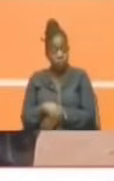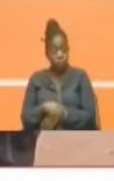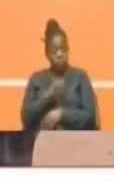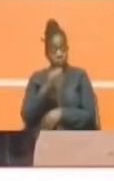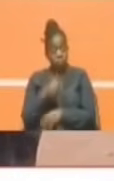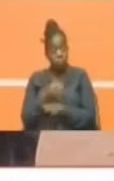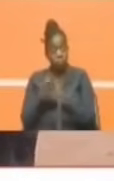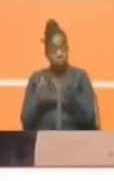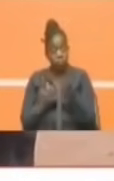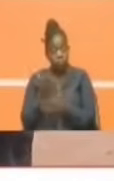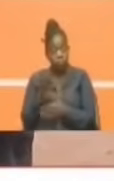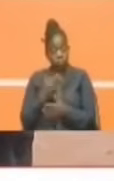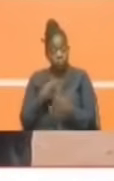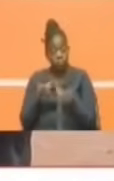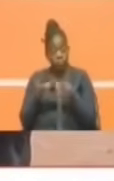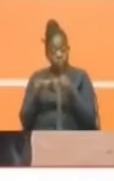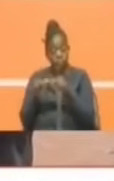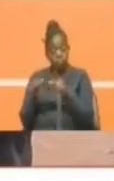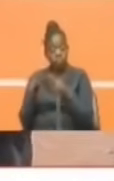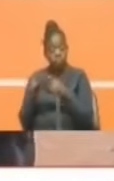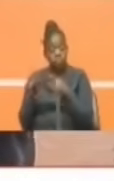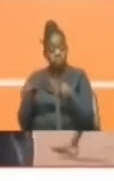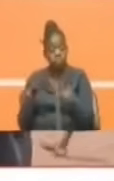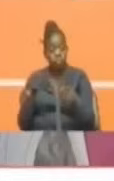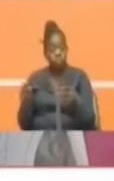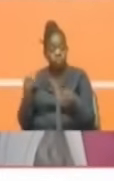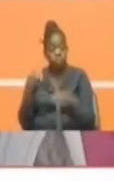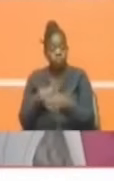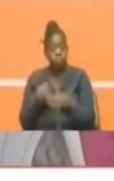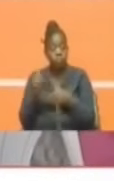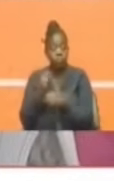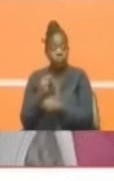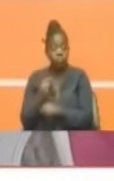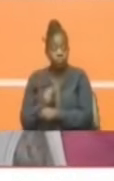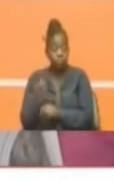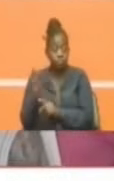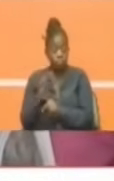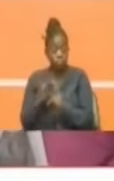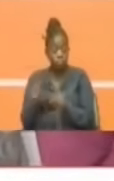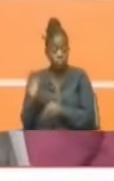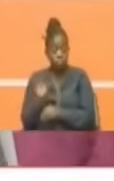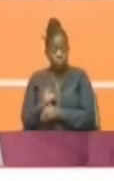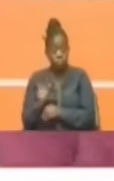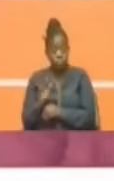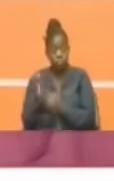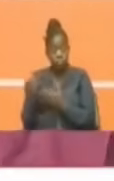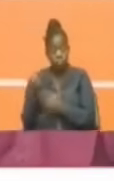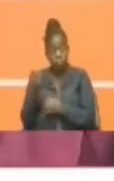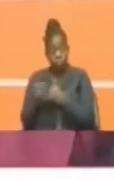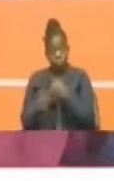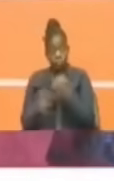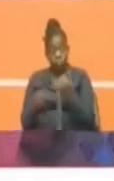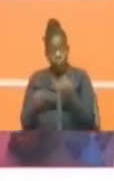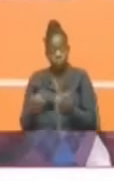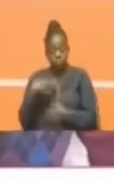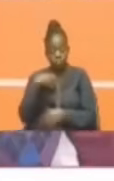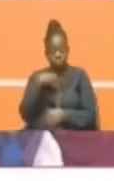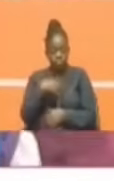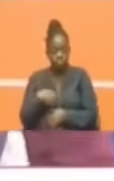lyaffe kituufu tulina ekyapa naye ekyapa twakiteeka mu kampani abatuuze olukiiko tebalulinze kuggwa ne beesala